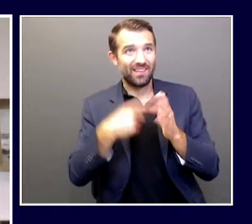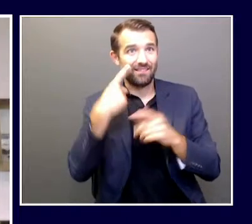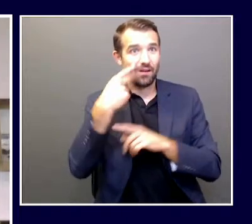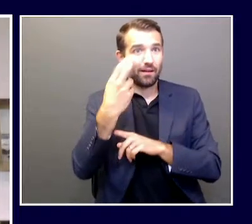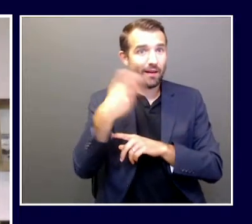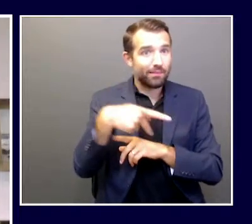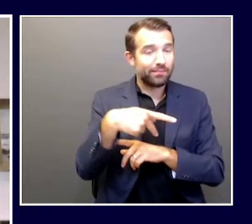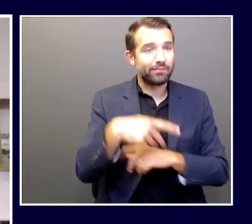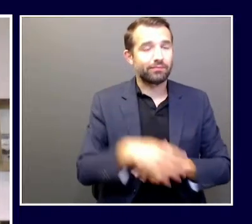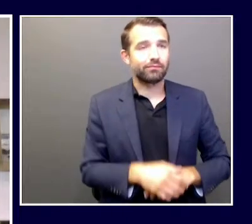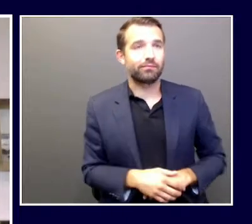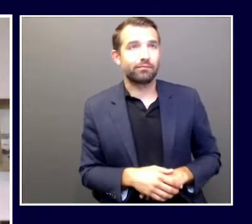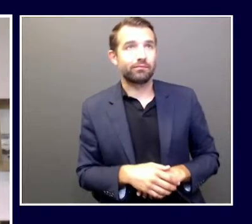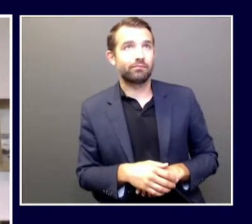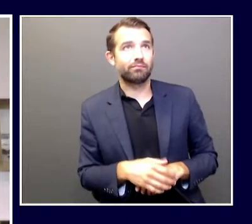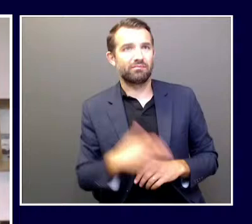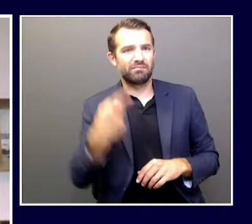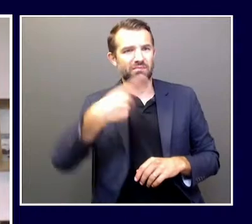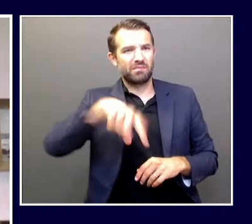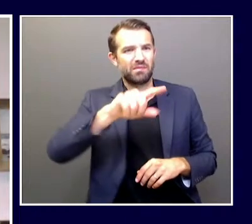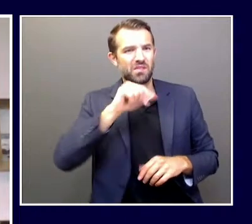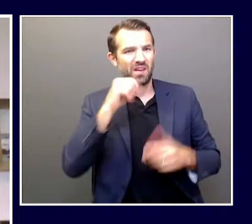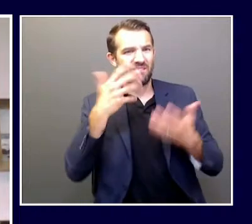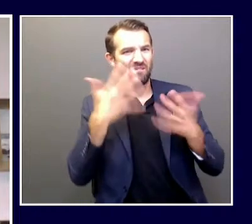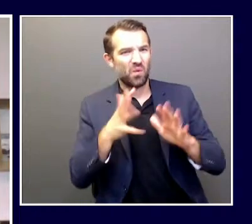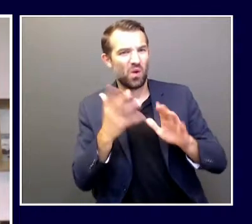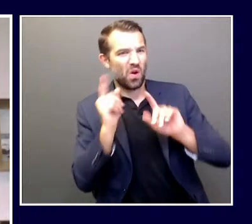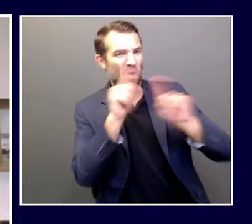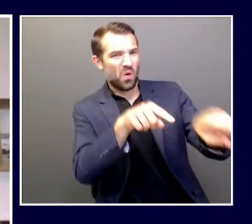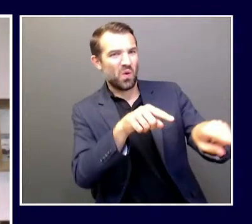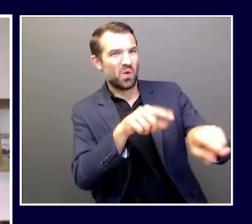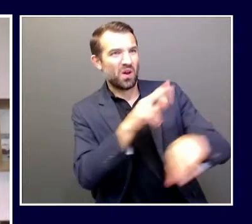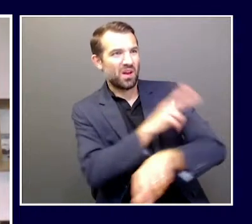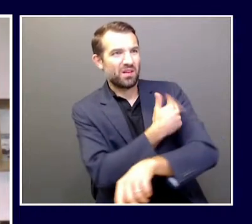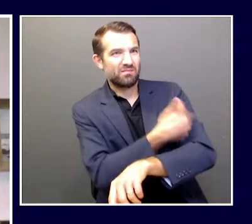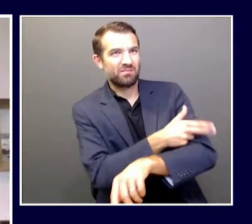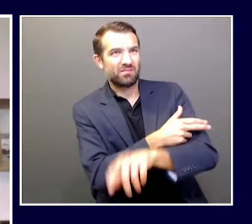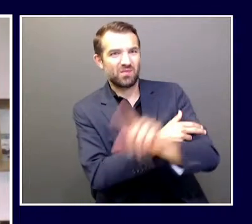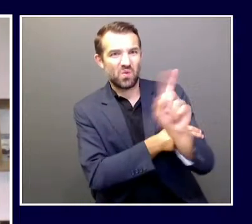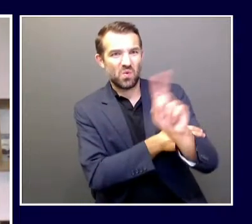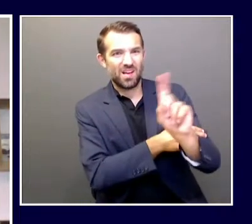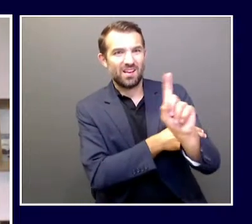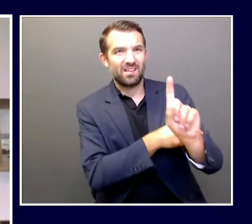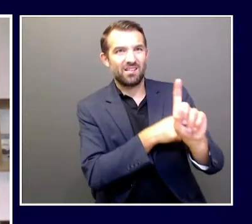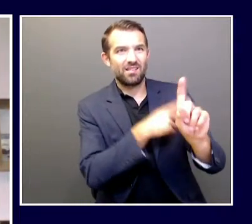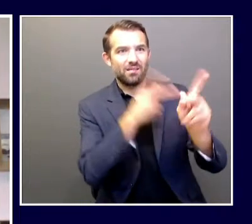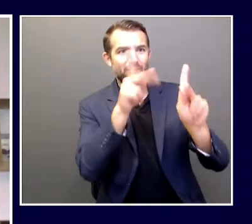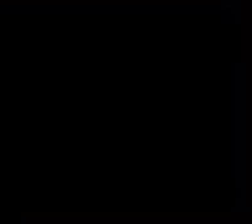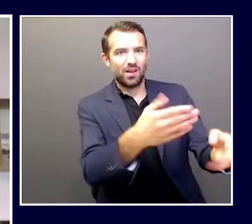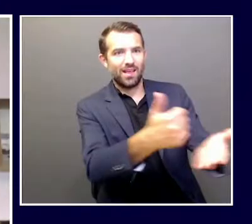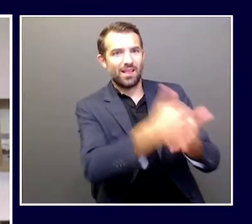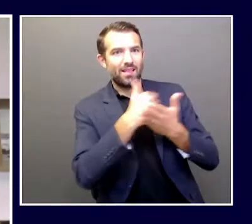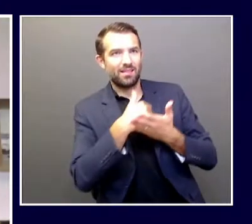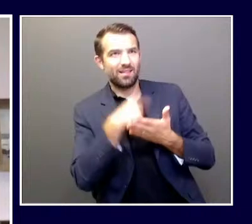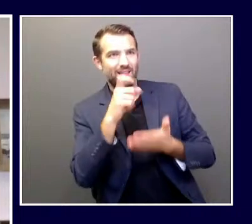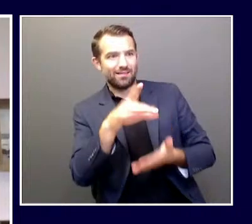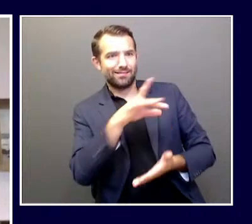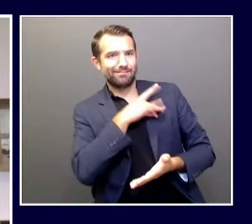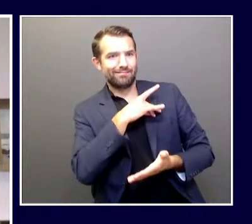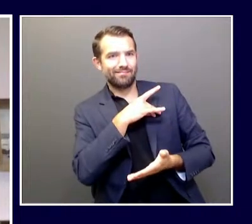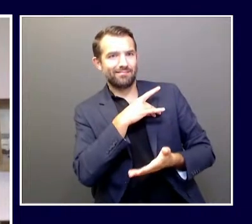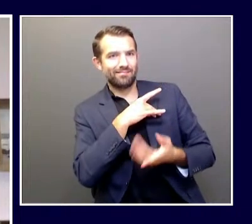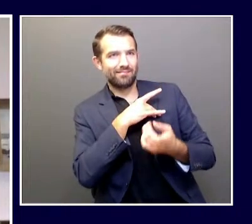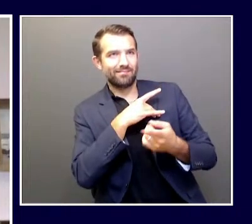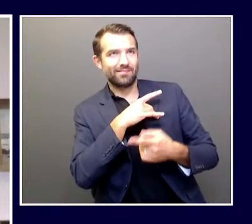your healthcare worker could accidentally give you something like hepatitis. We also ask healthcare workers to get tested for things